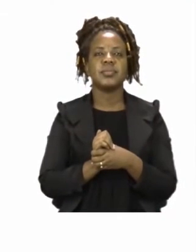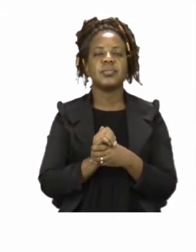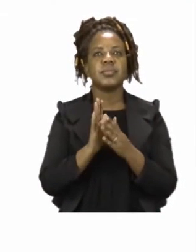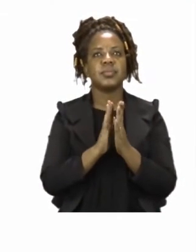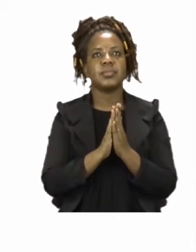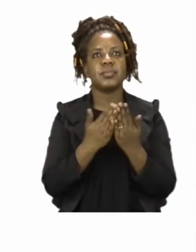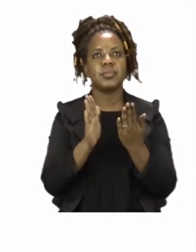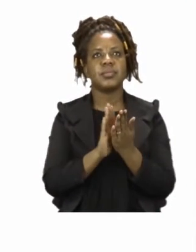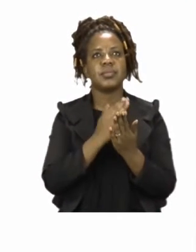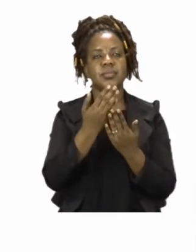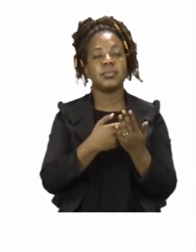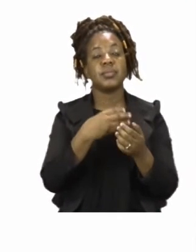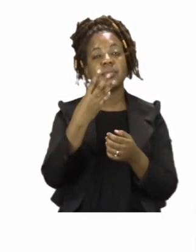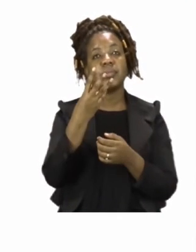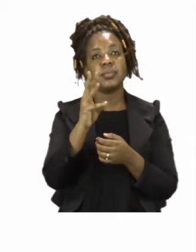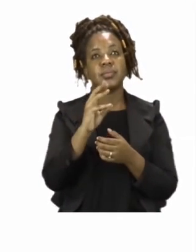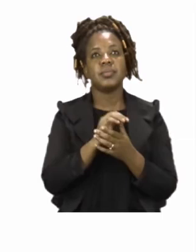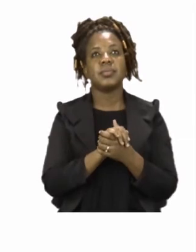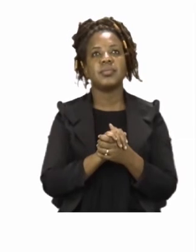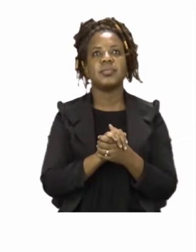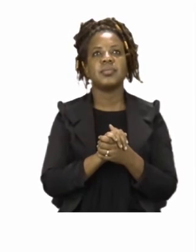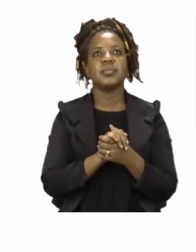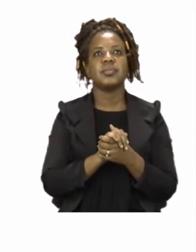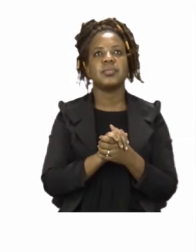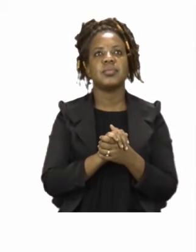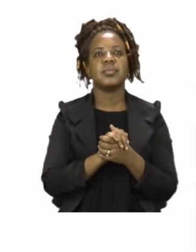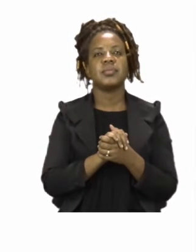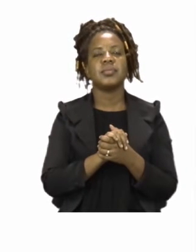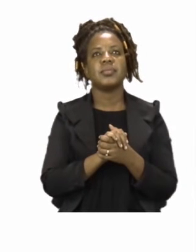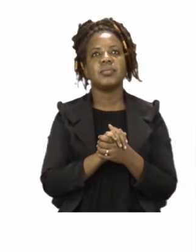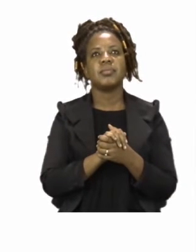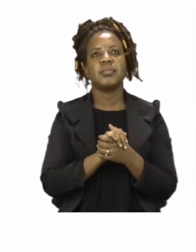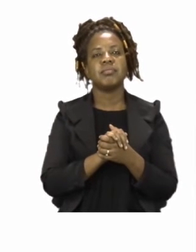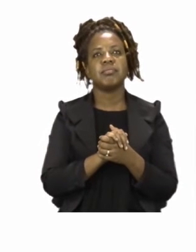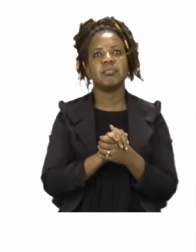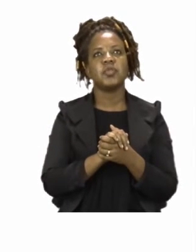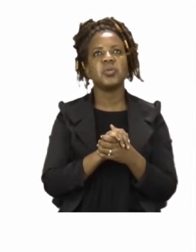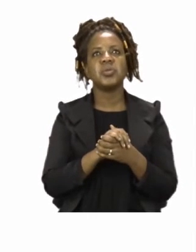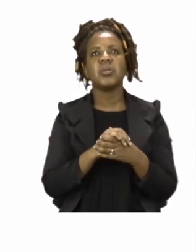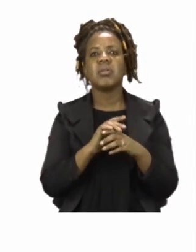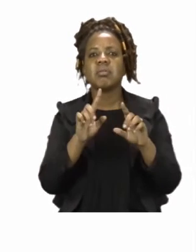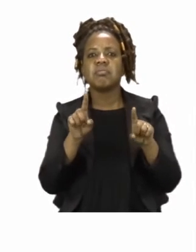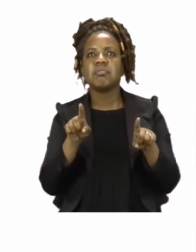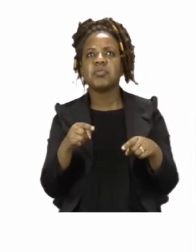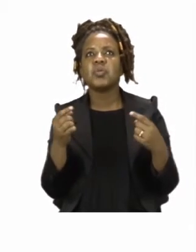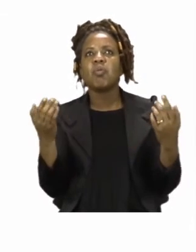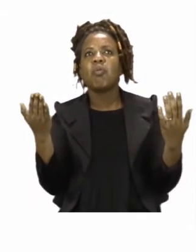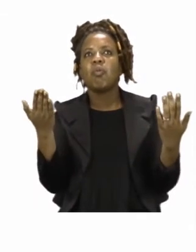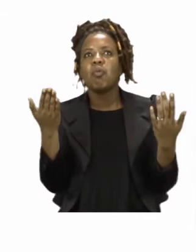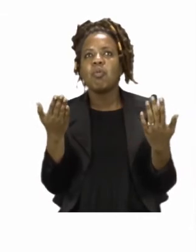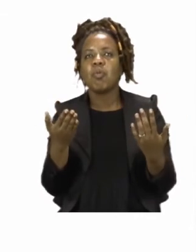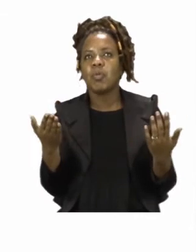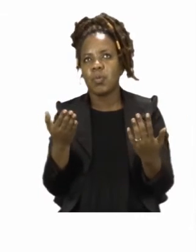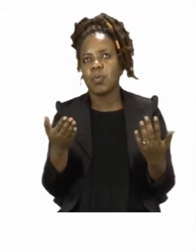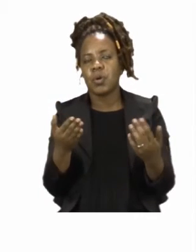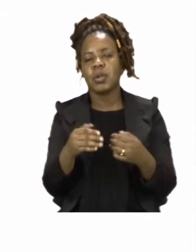are going to be doing prepositions. Now prepositions are very fun to do and they